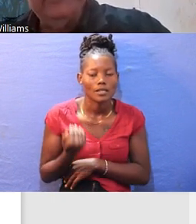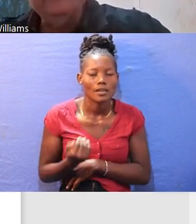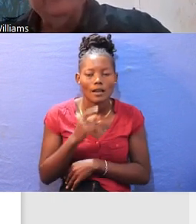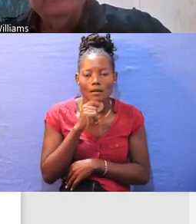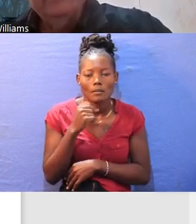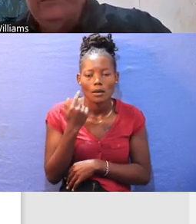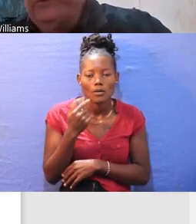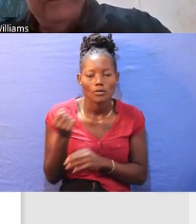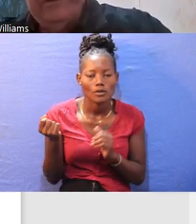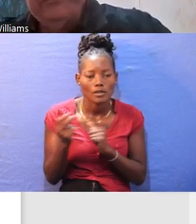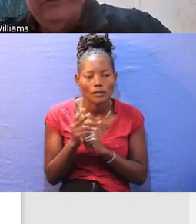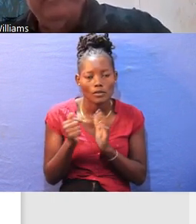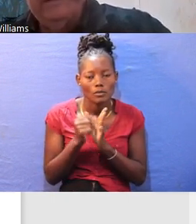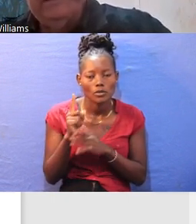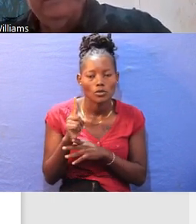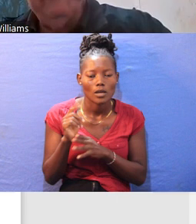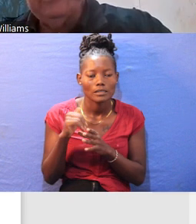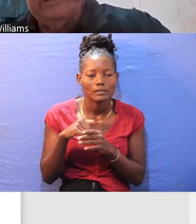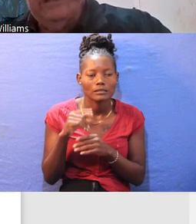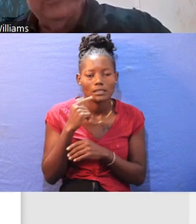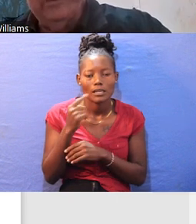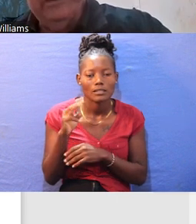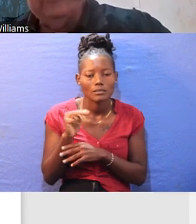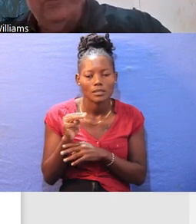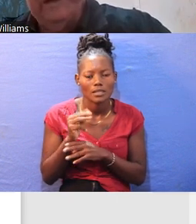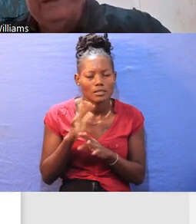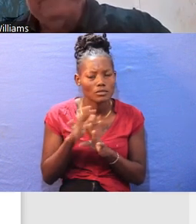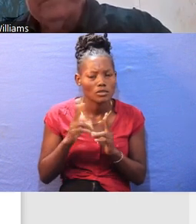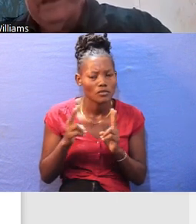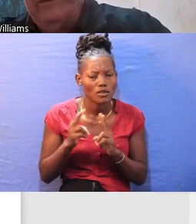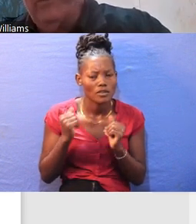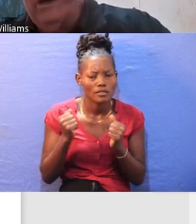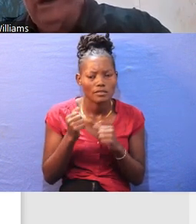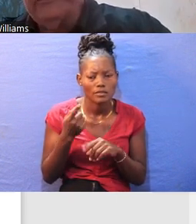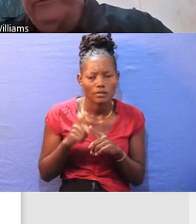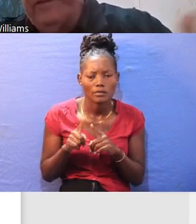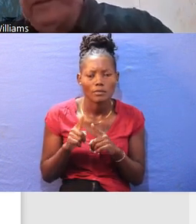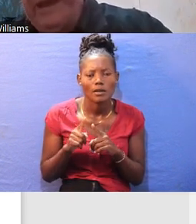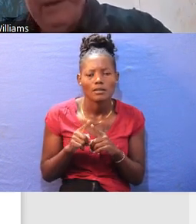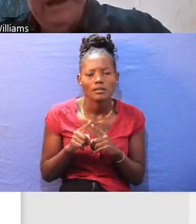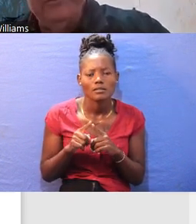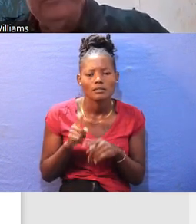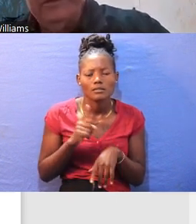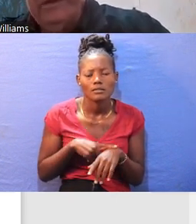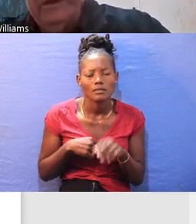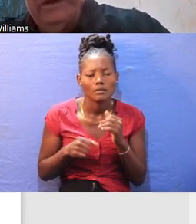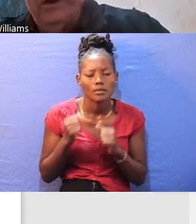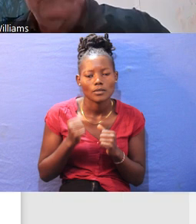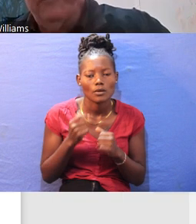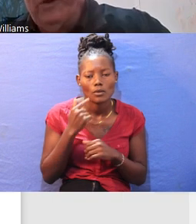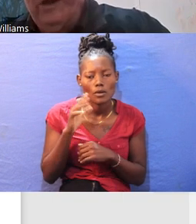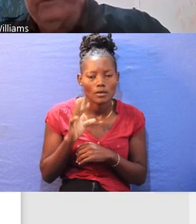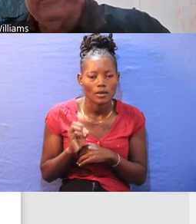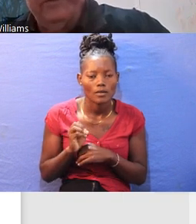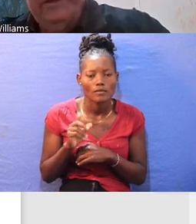100 meters. He was not very strong, but he eventually got to where he was squatting at 158 pounds